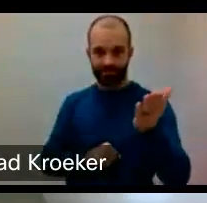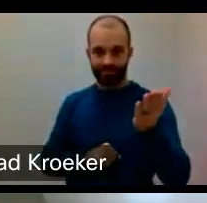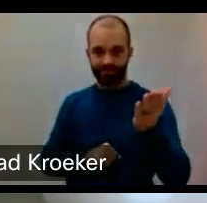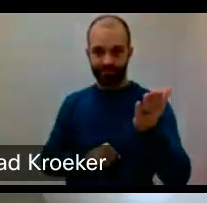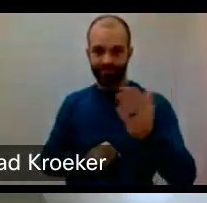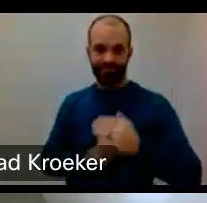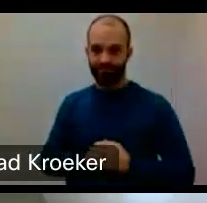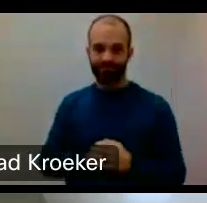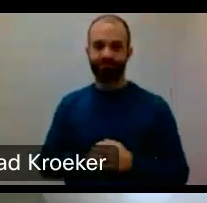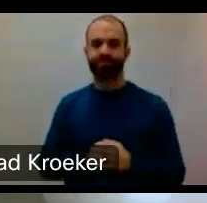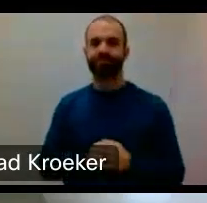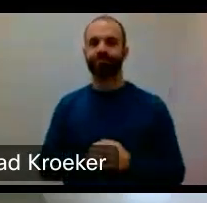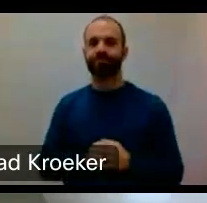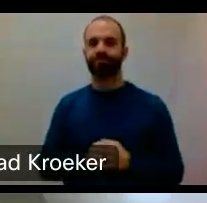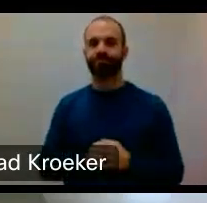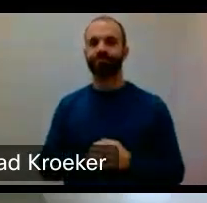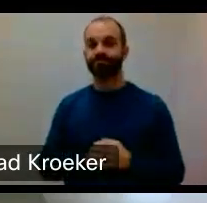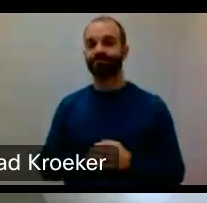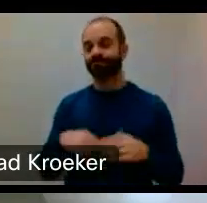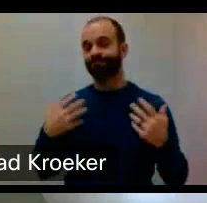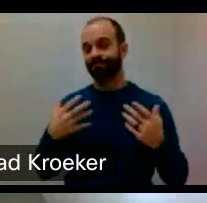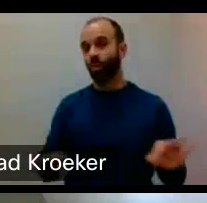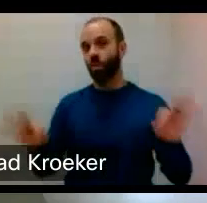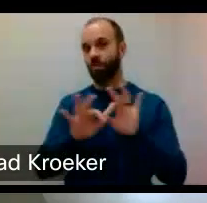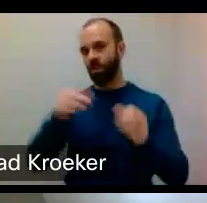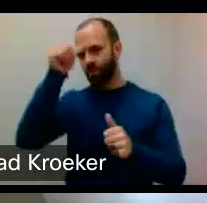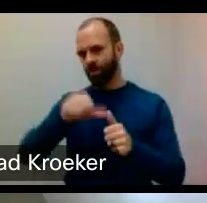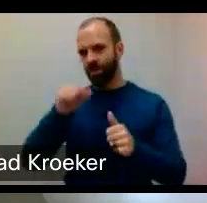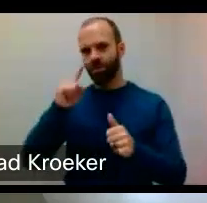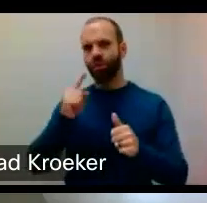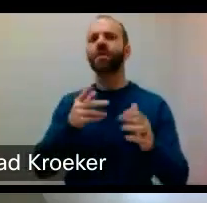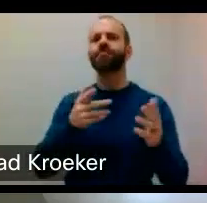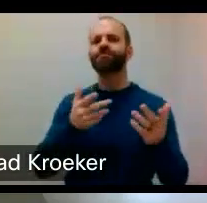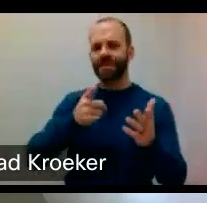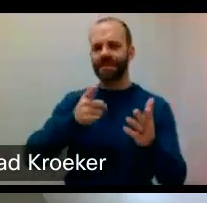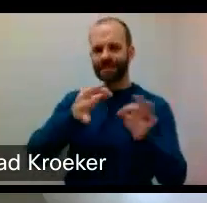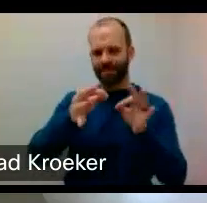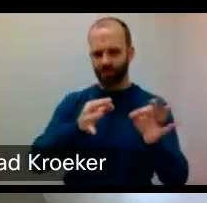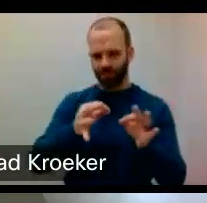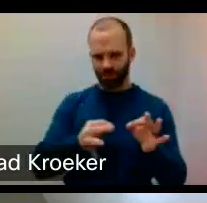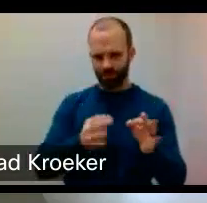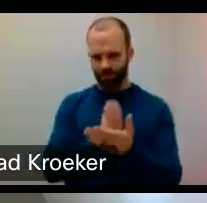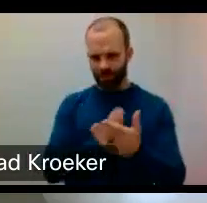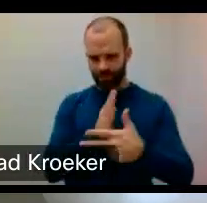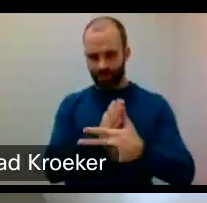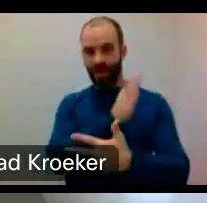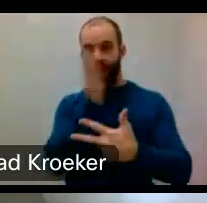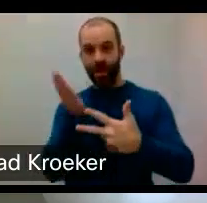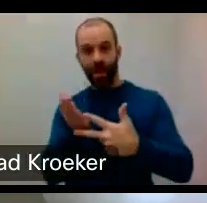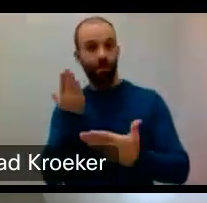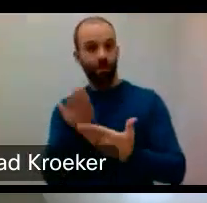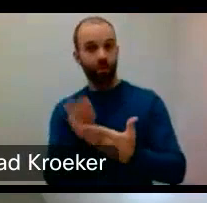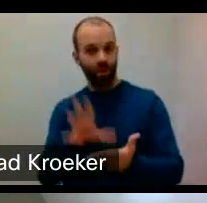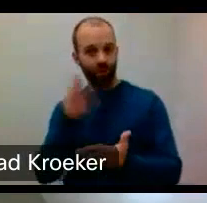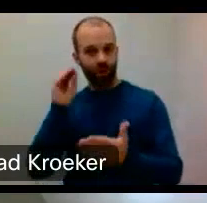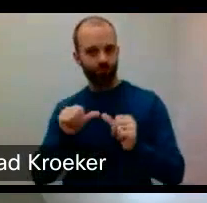portion. So that's very important to remember when writing a description. But now the proof of learning continues. So